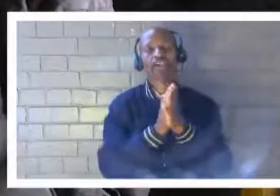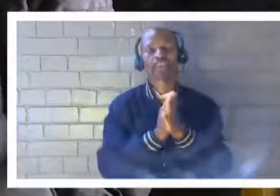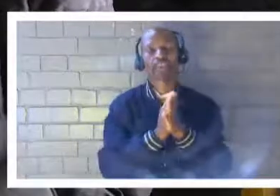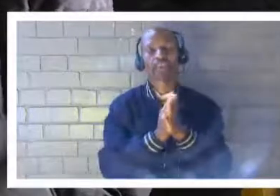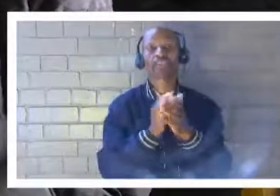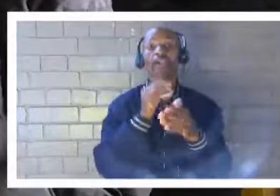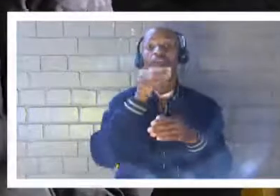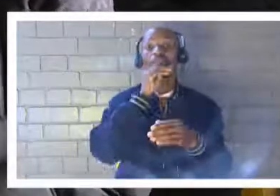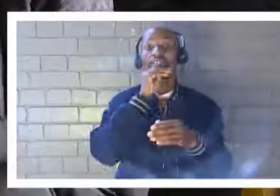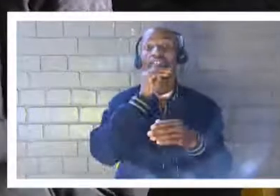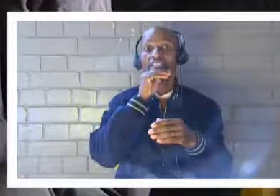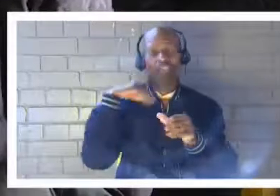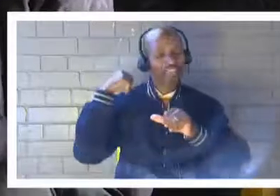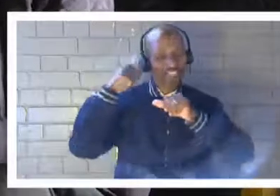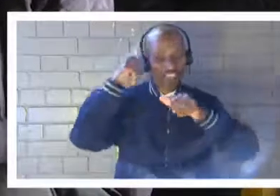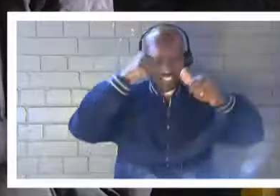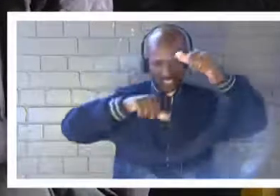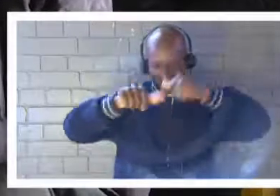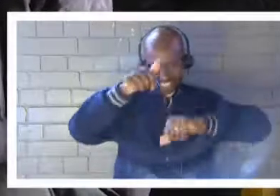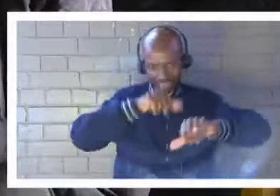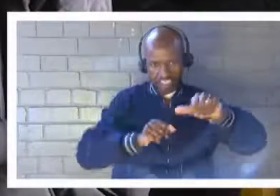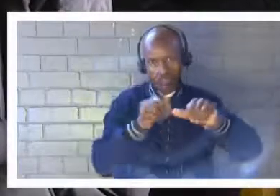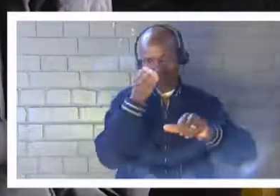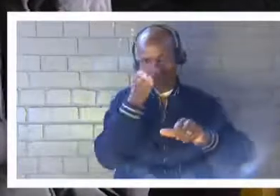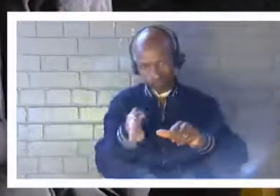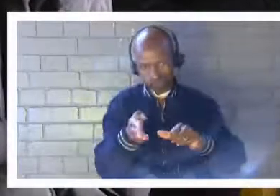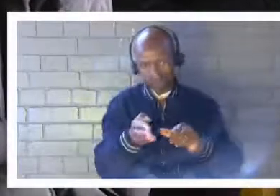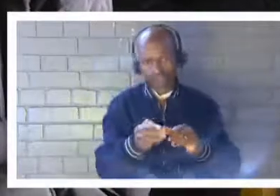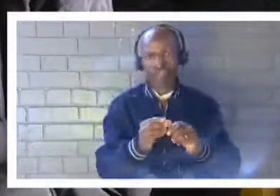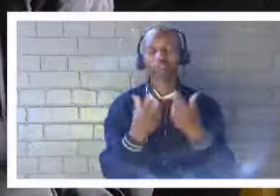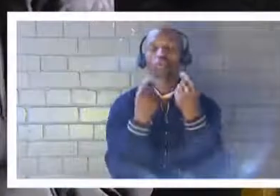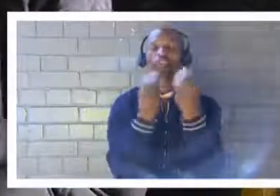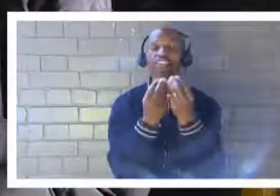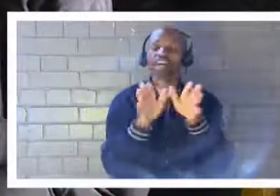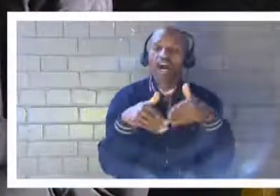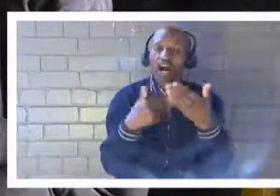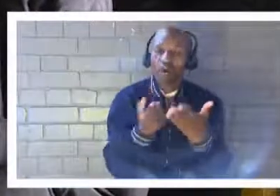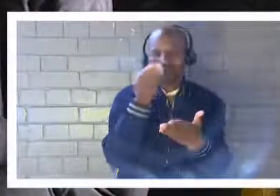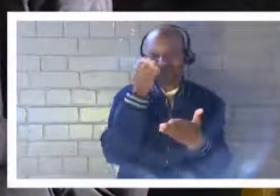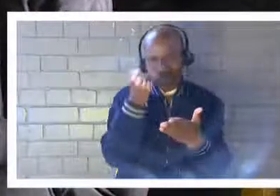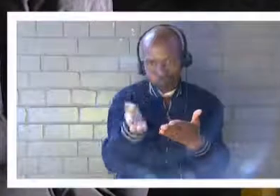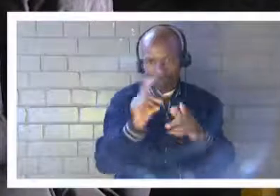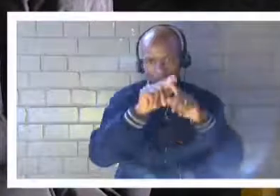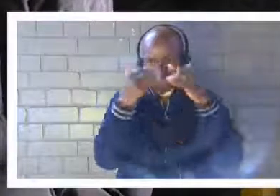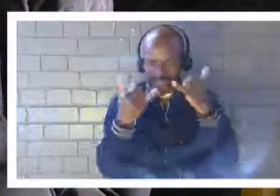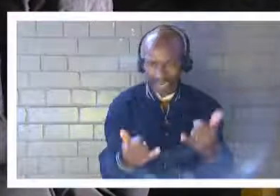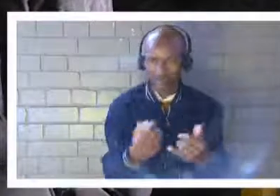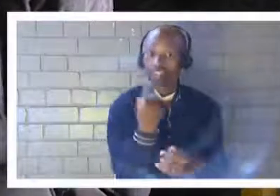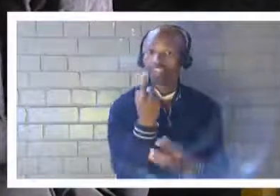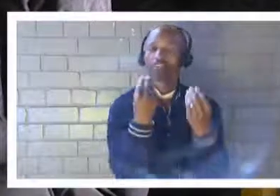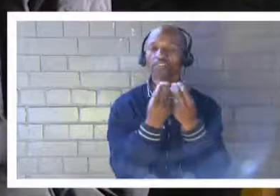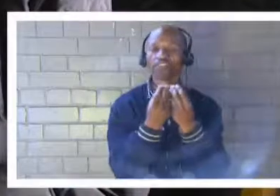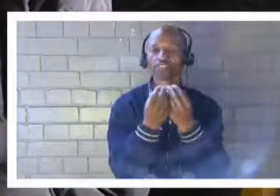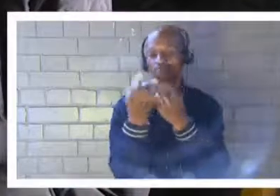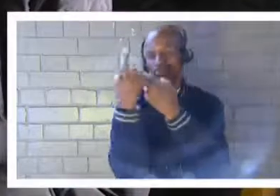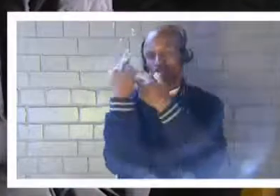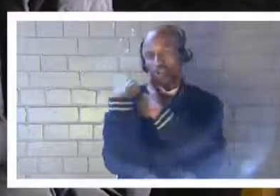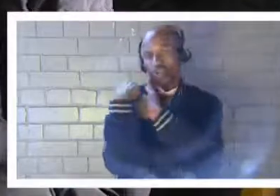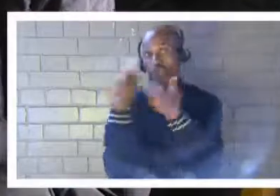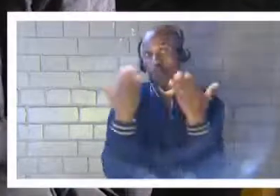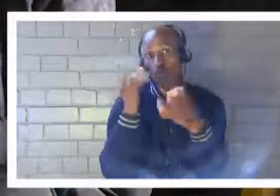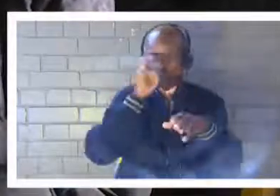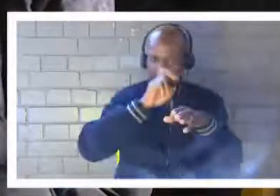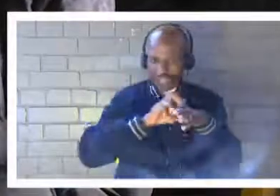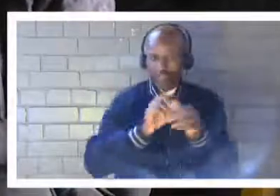So meaning that the science is there, how to attend to these issues, but then unfortunately, the single point of responsibility where one